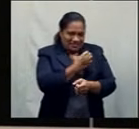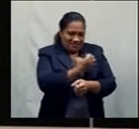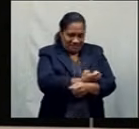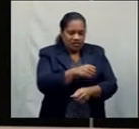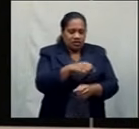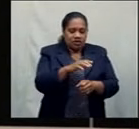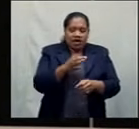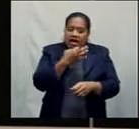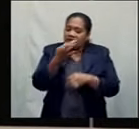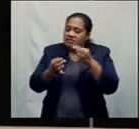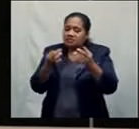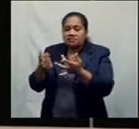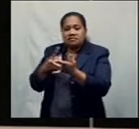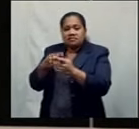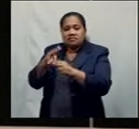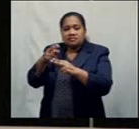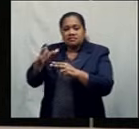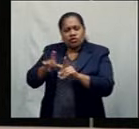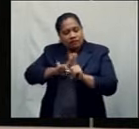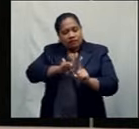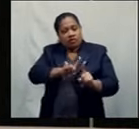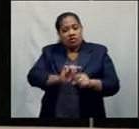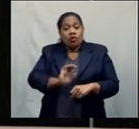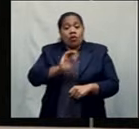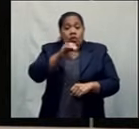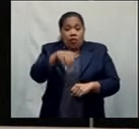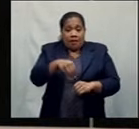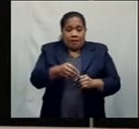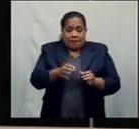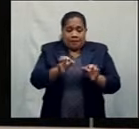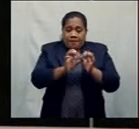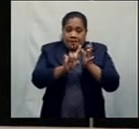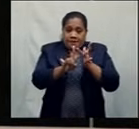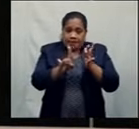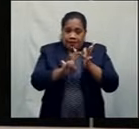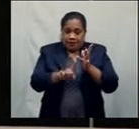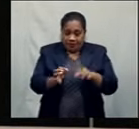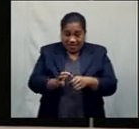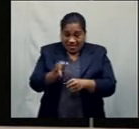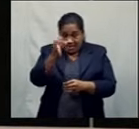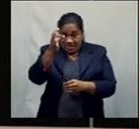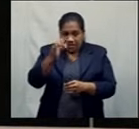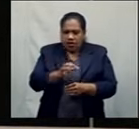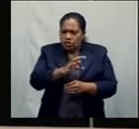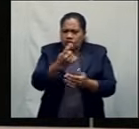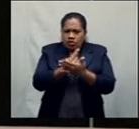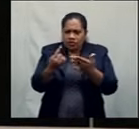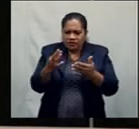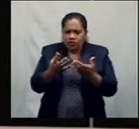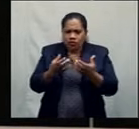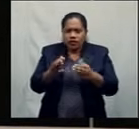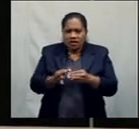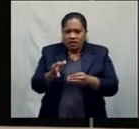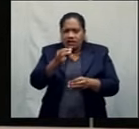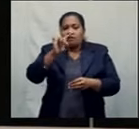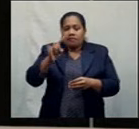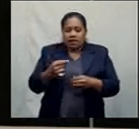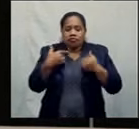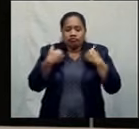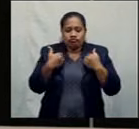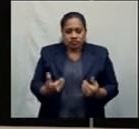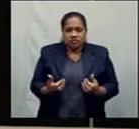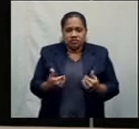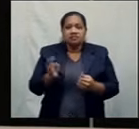to follow suit. The home biogas not only produces cooking gas but also rich liquid fertilizer.